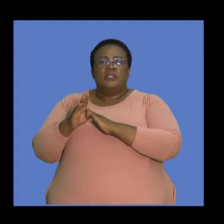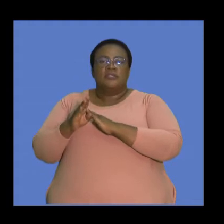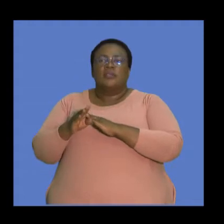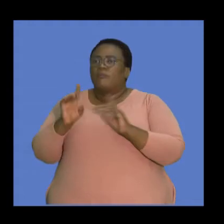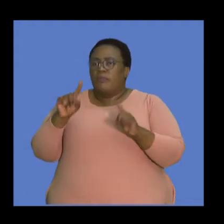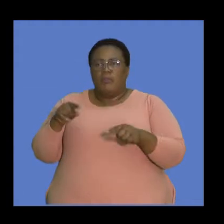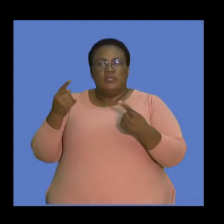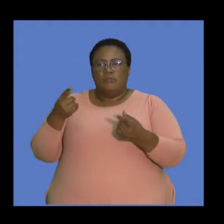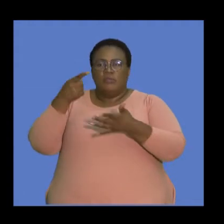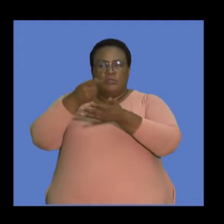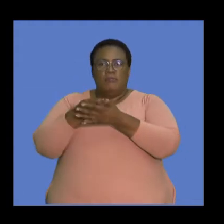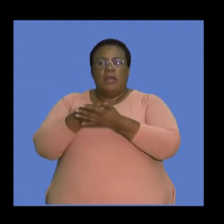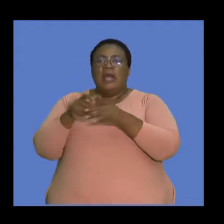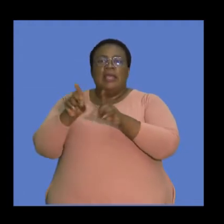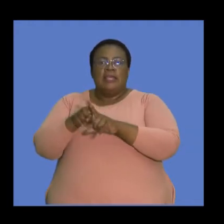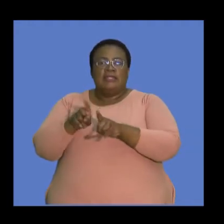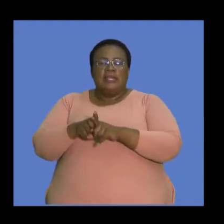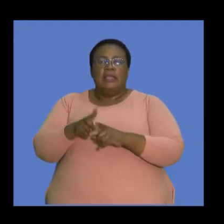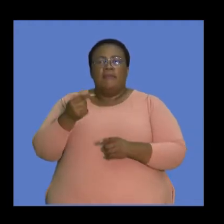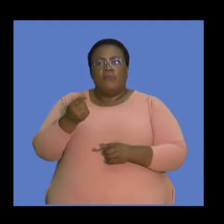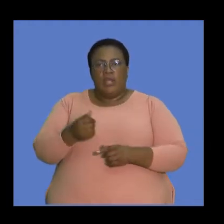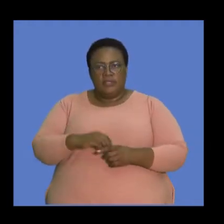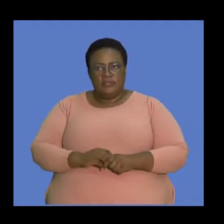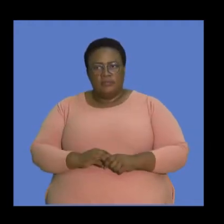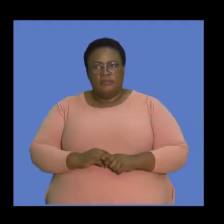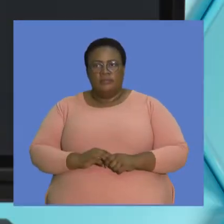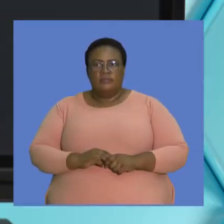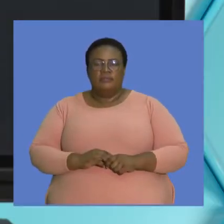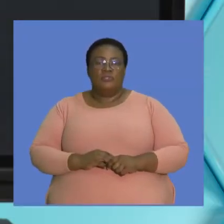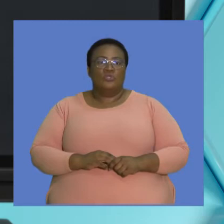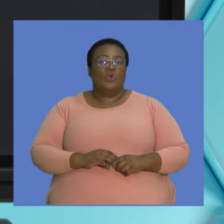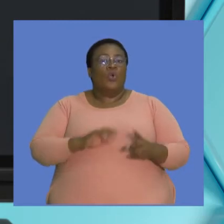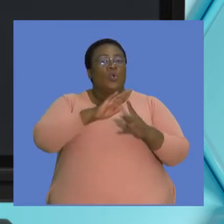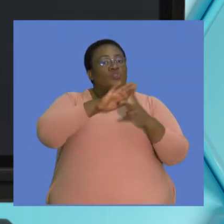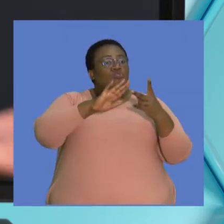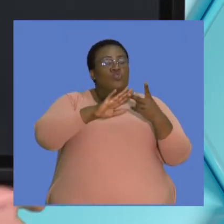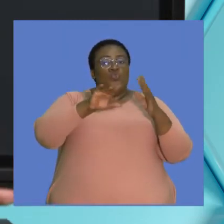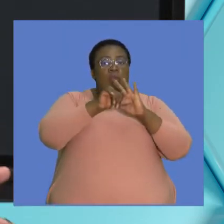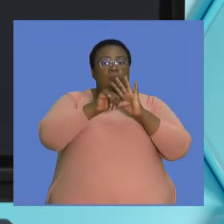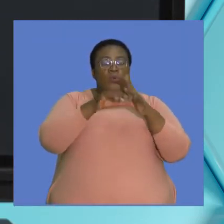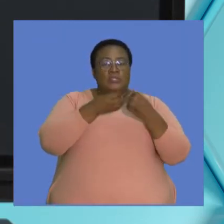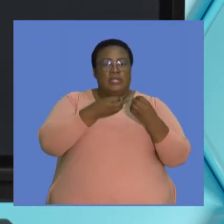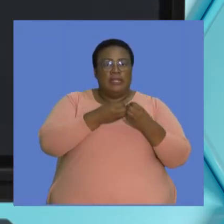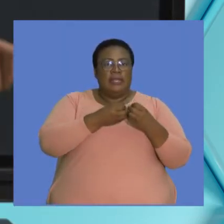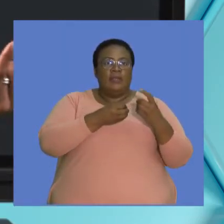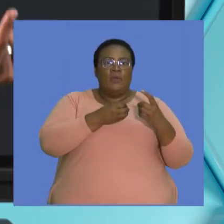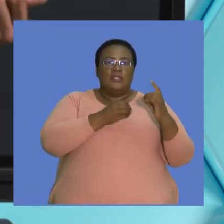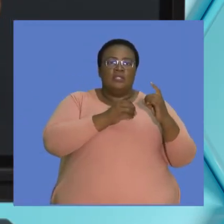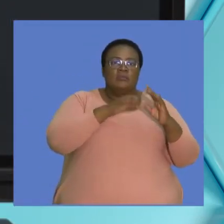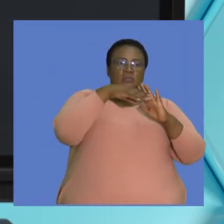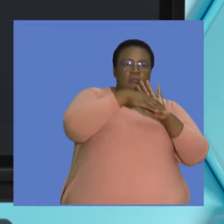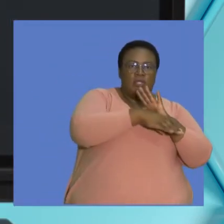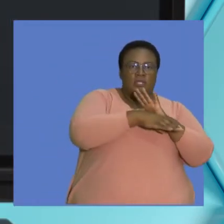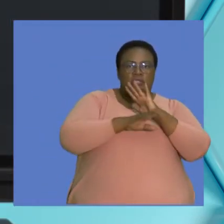be possible for you to buy it at the same price. So the two big concepts here is depreciation